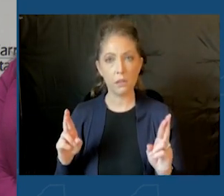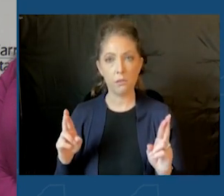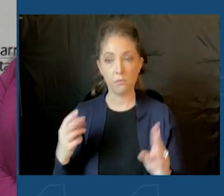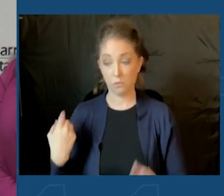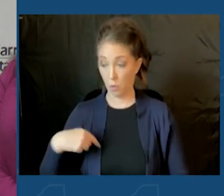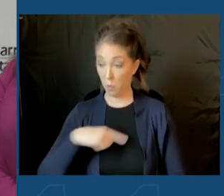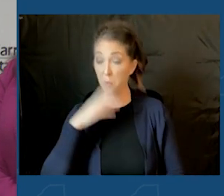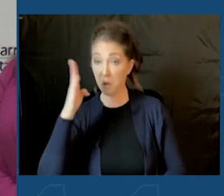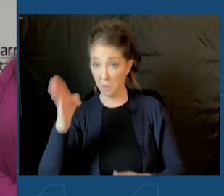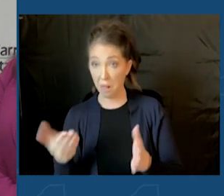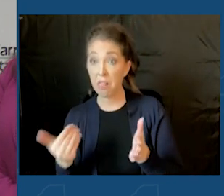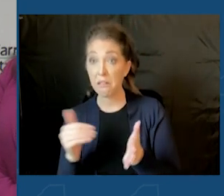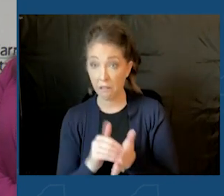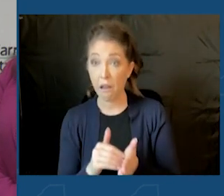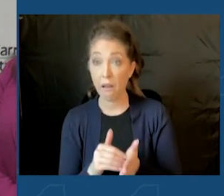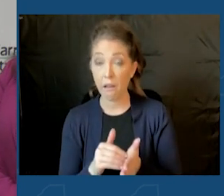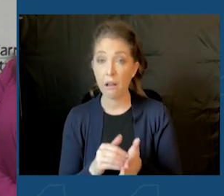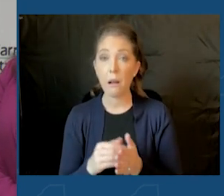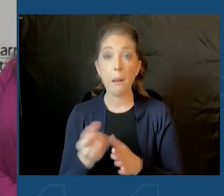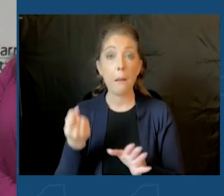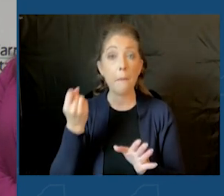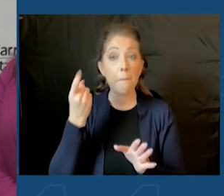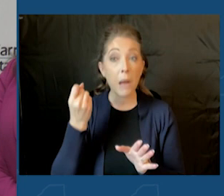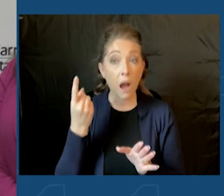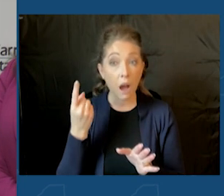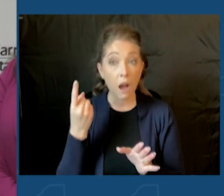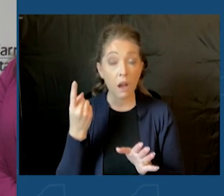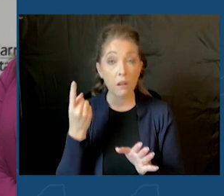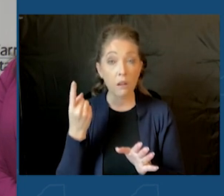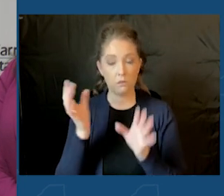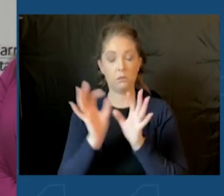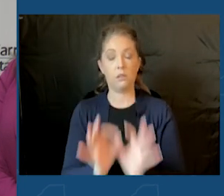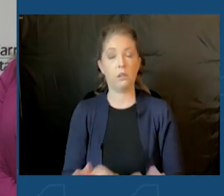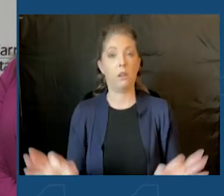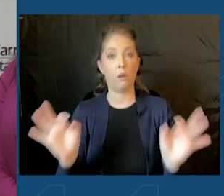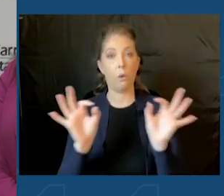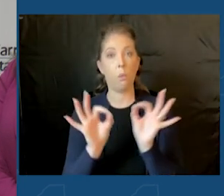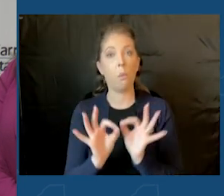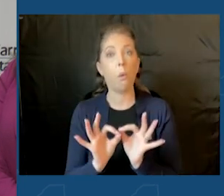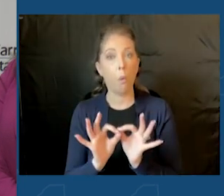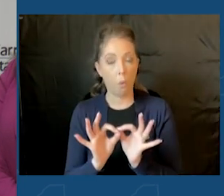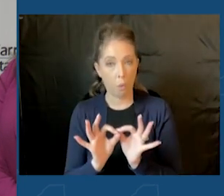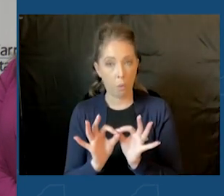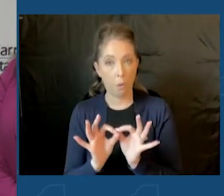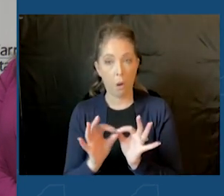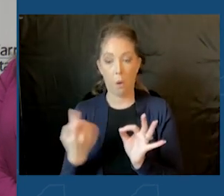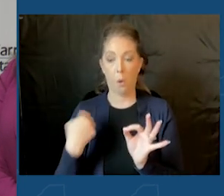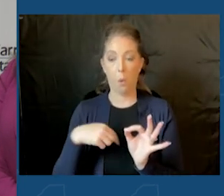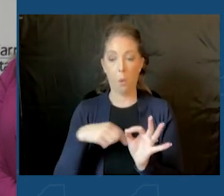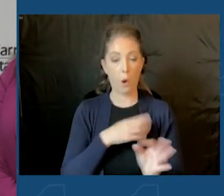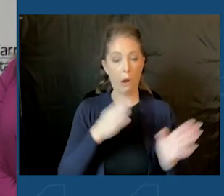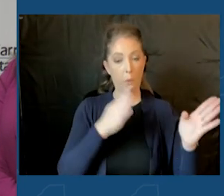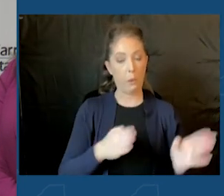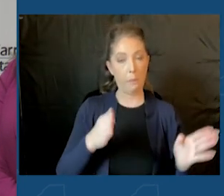again. But it is very important that as we're preparing